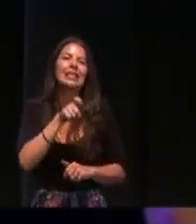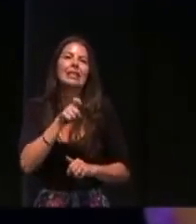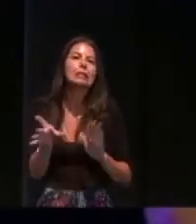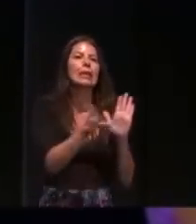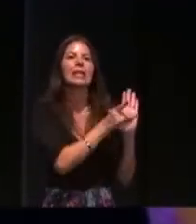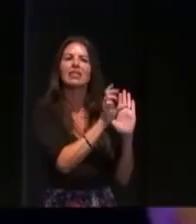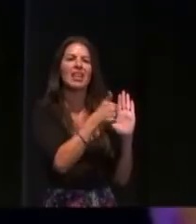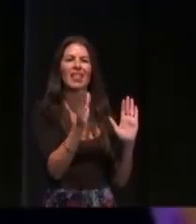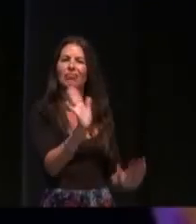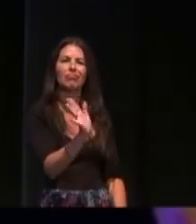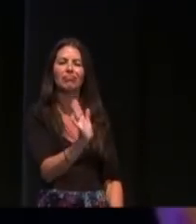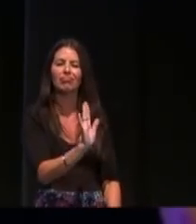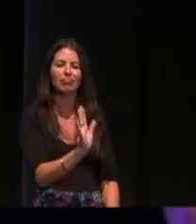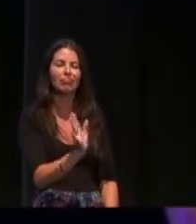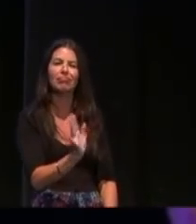attach it to anything right now.